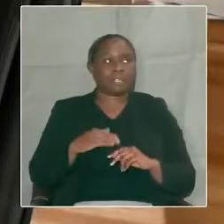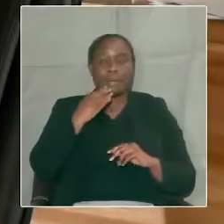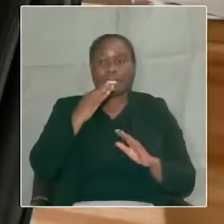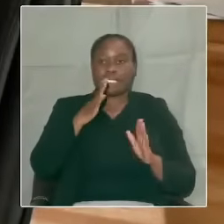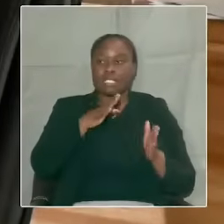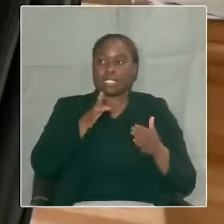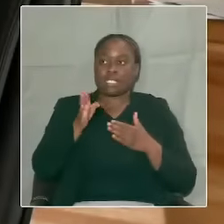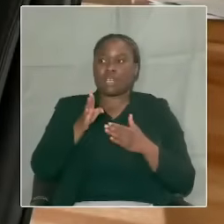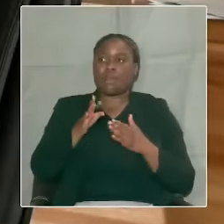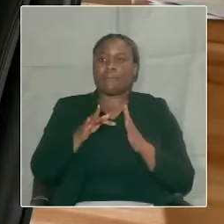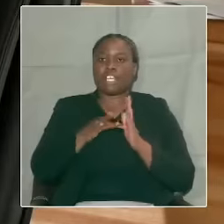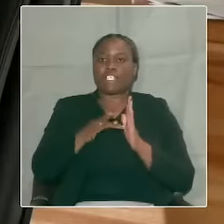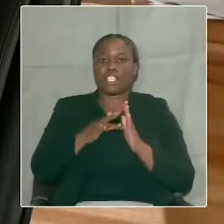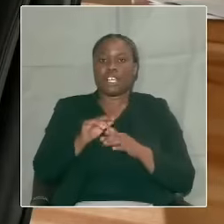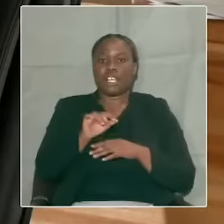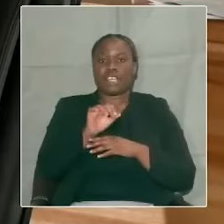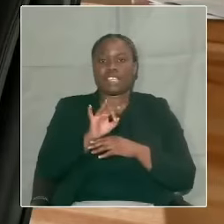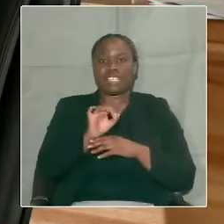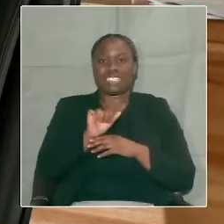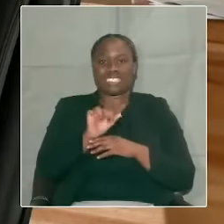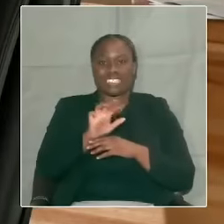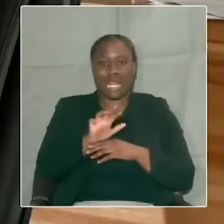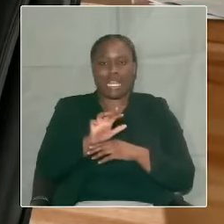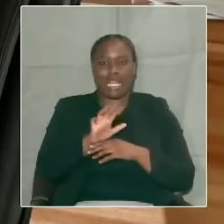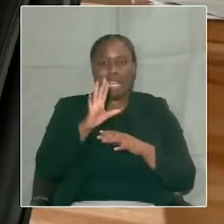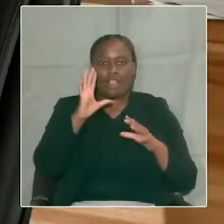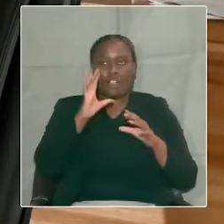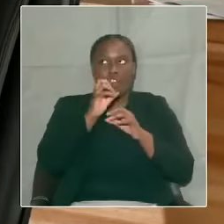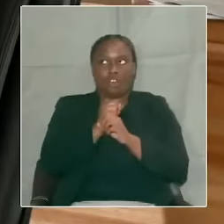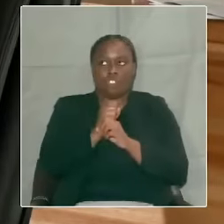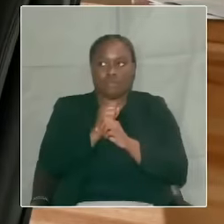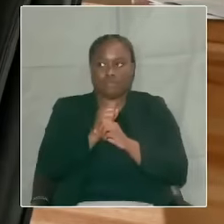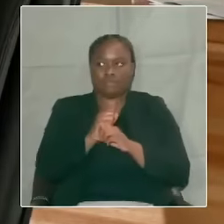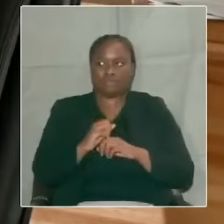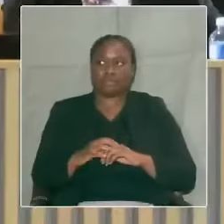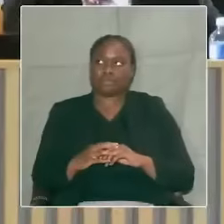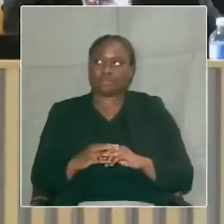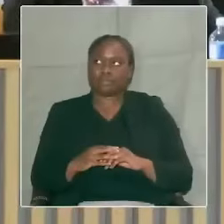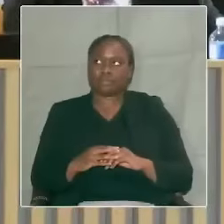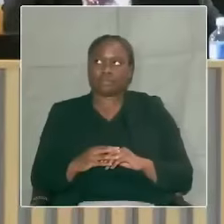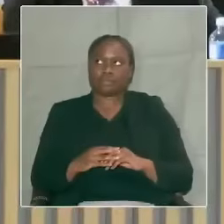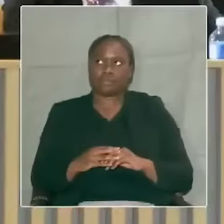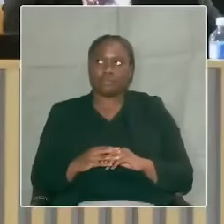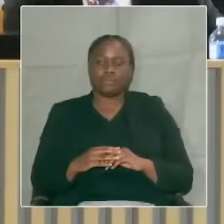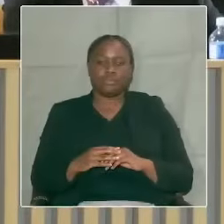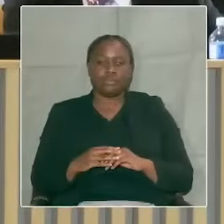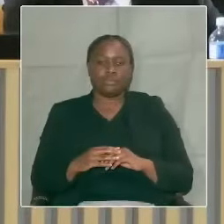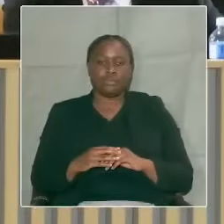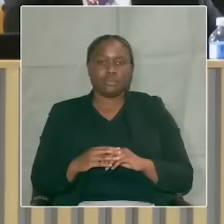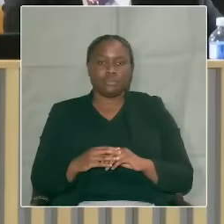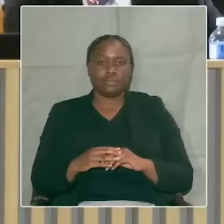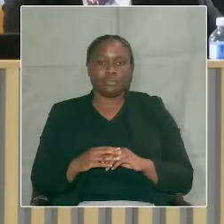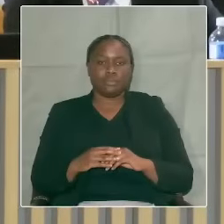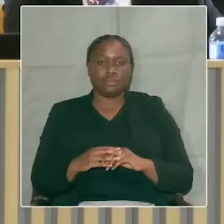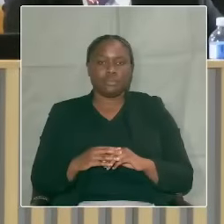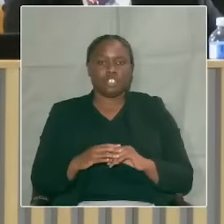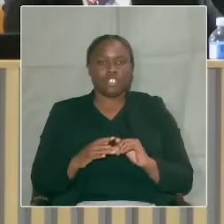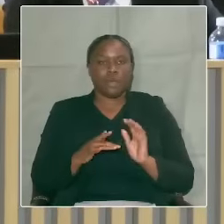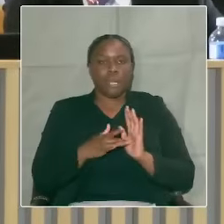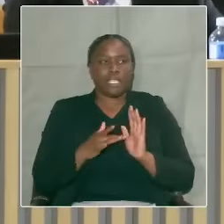369 and deal with the conclusion. Mr. Madau, maybe before you leave this page, Yes. top of the